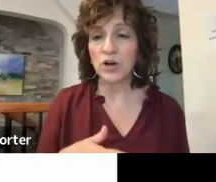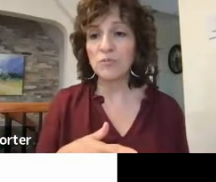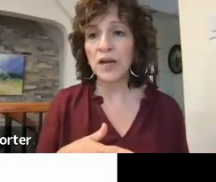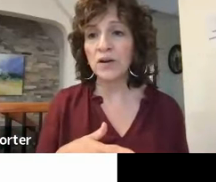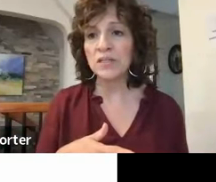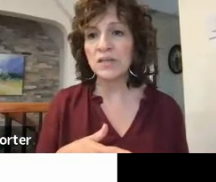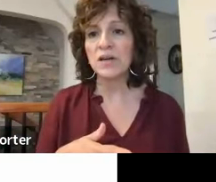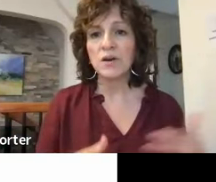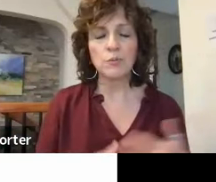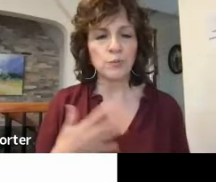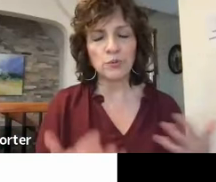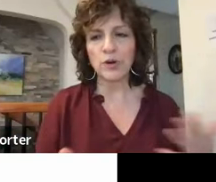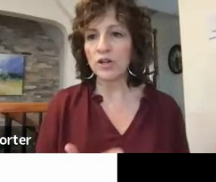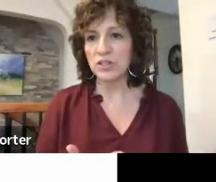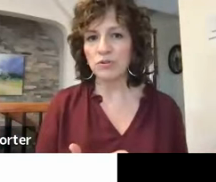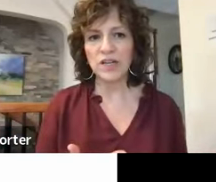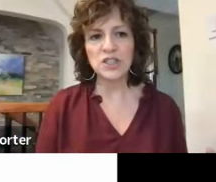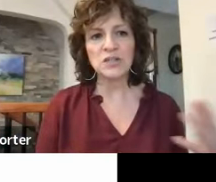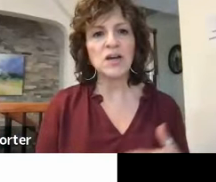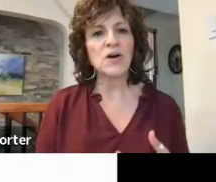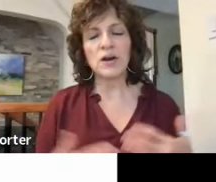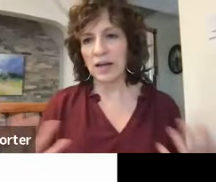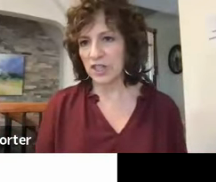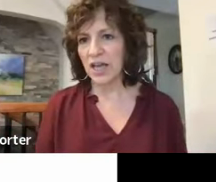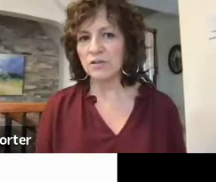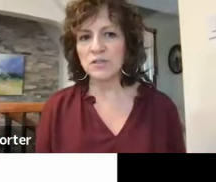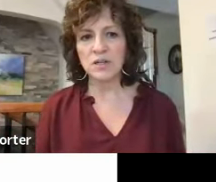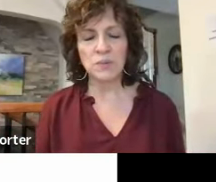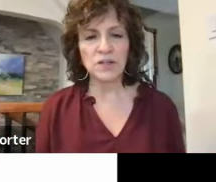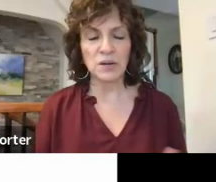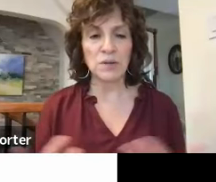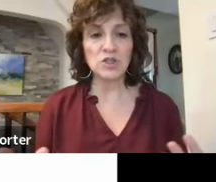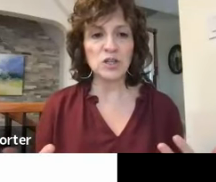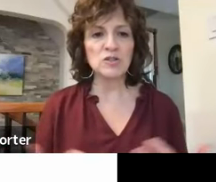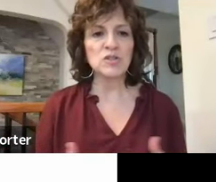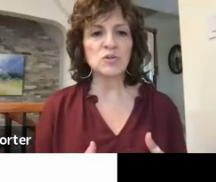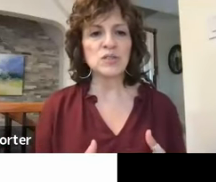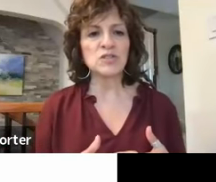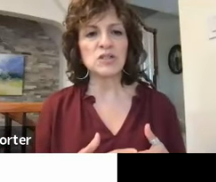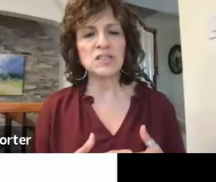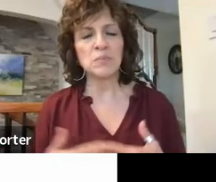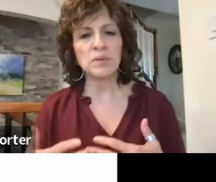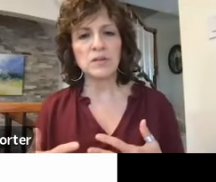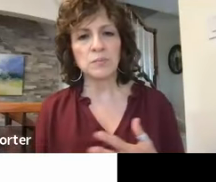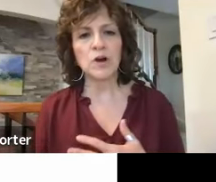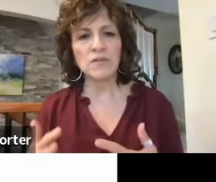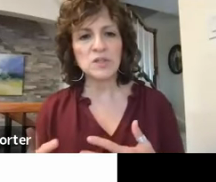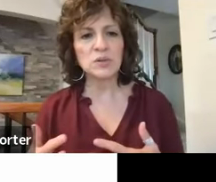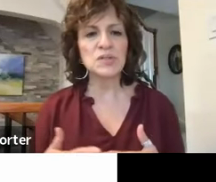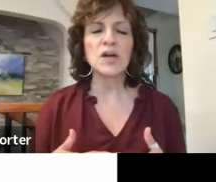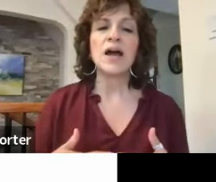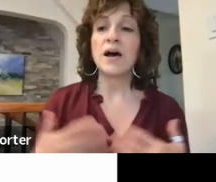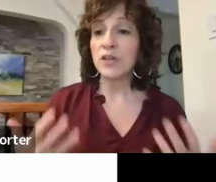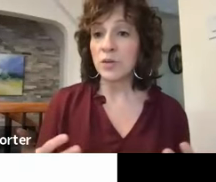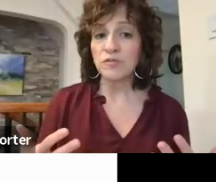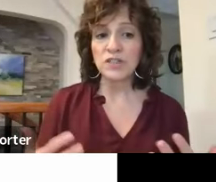through 12 parents with regard to prevention, educators and administrators in school districts and private